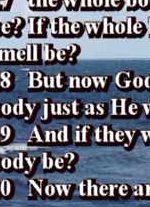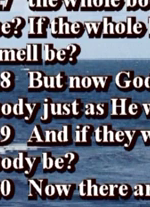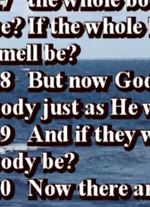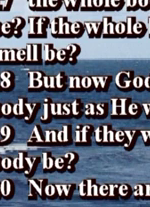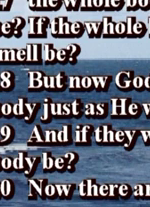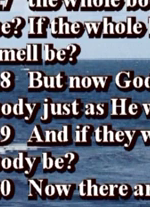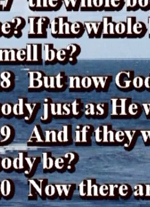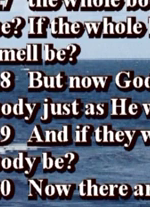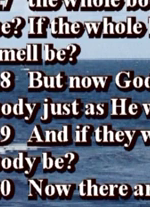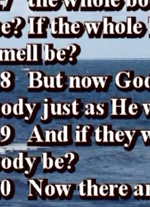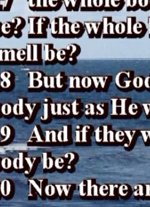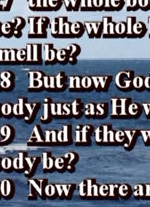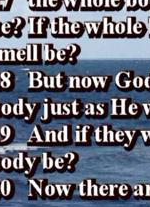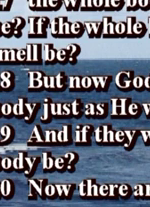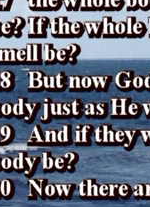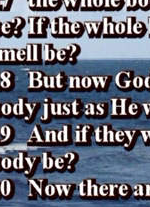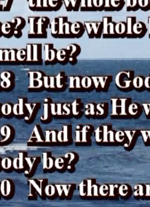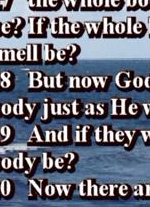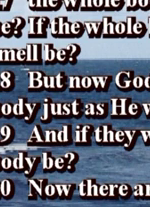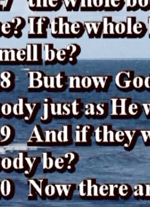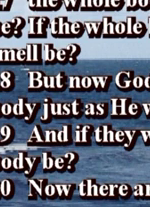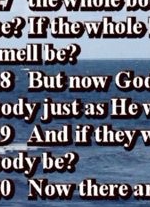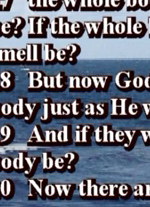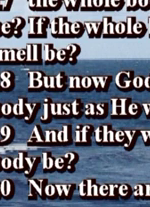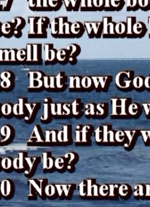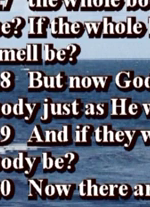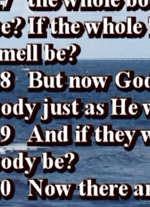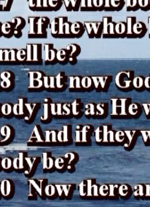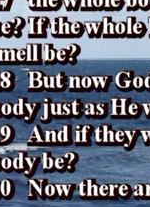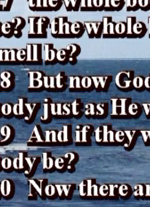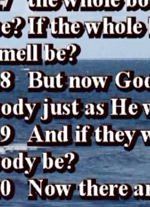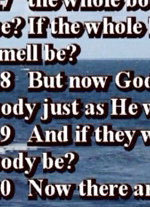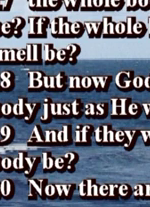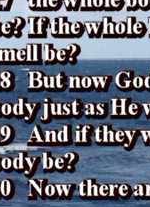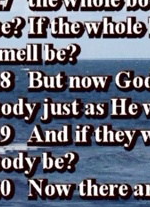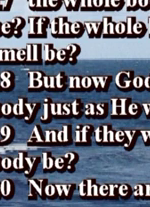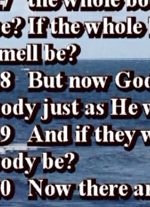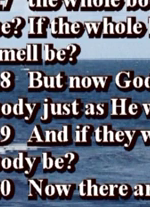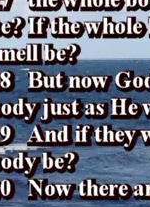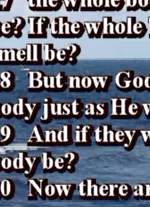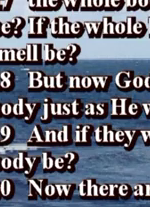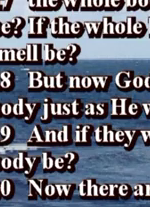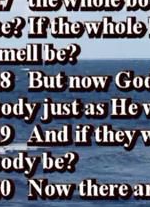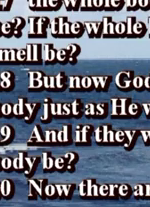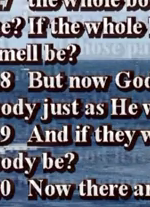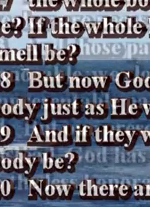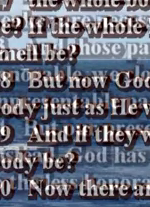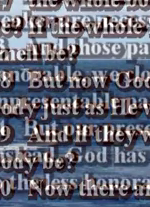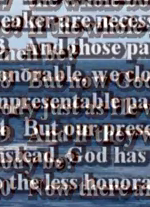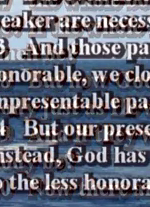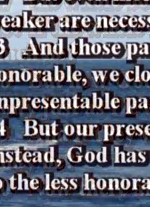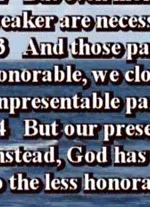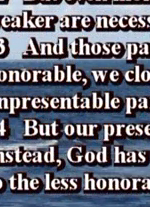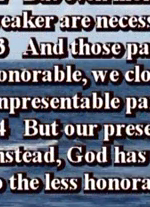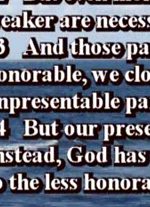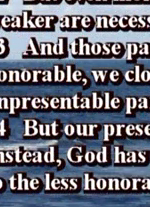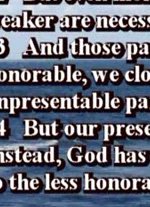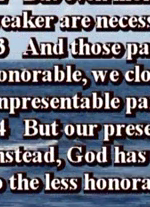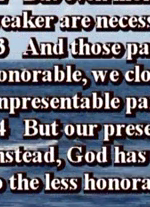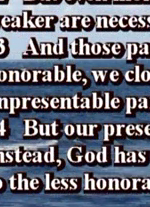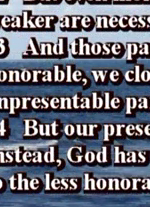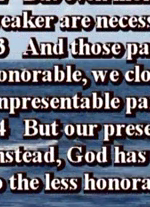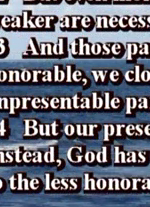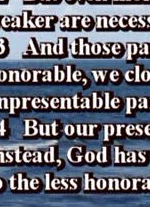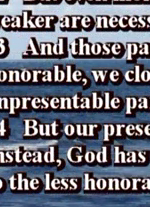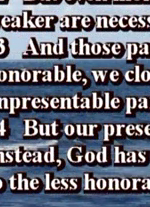same part, where would the body be? Kind of look funny. Now there are many parts, but yet one body. So the eye